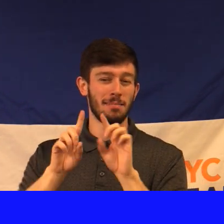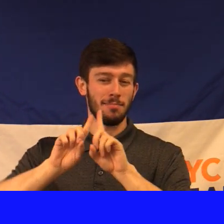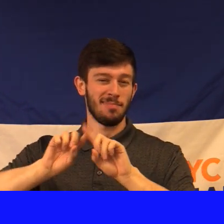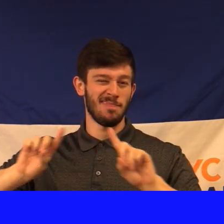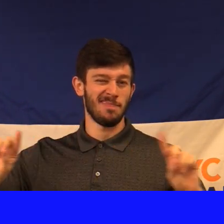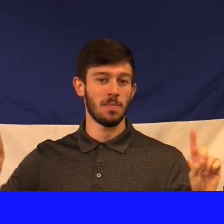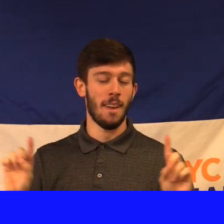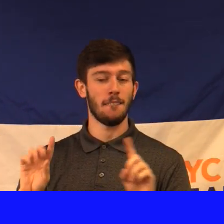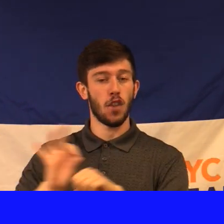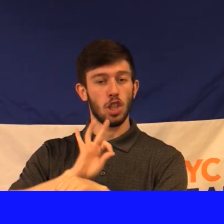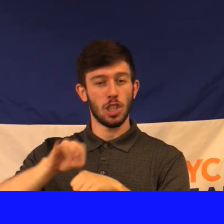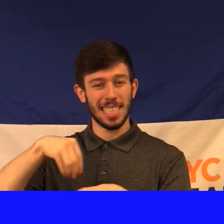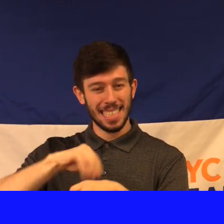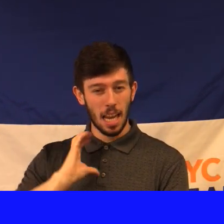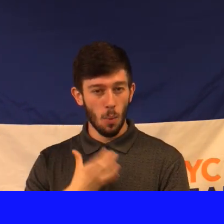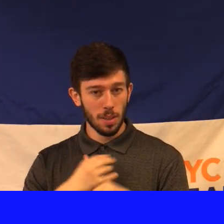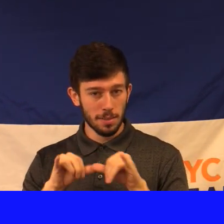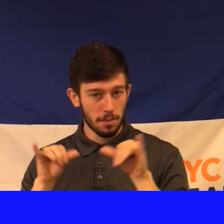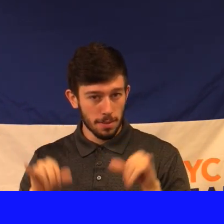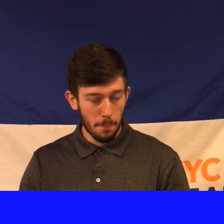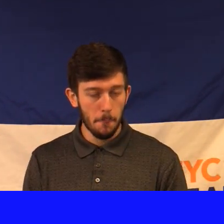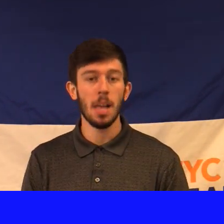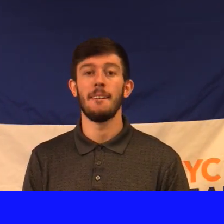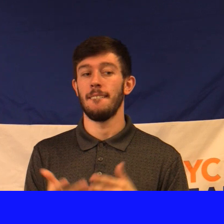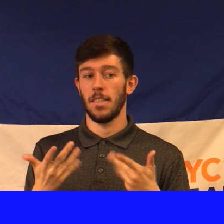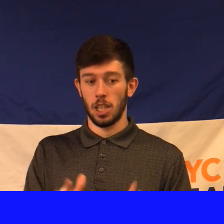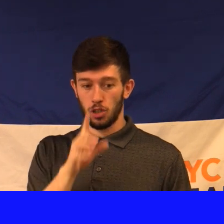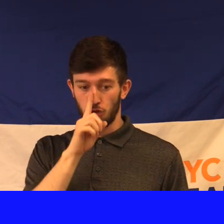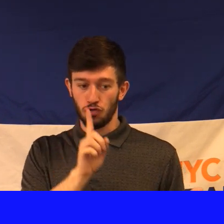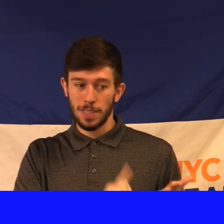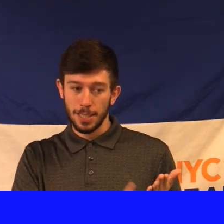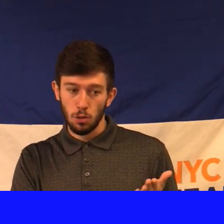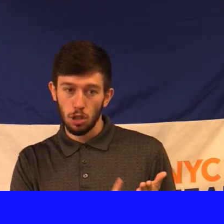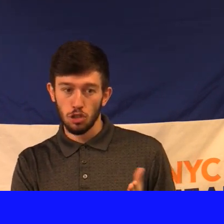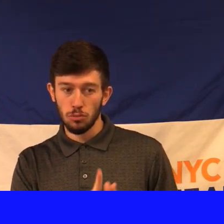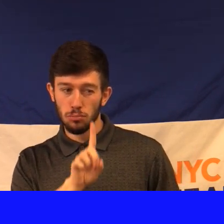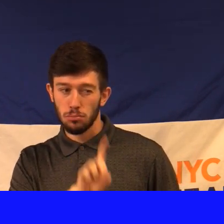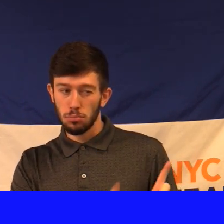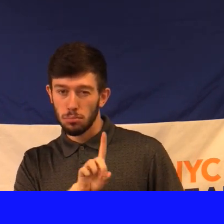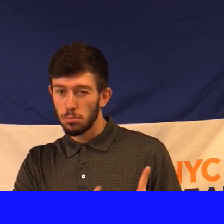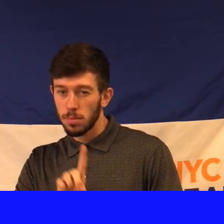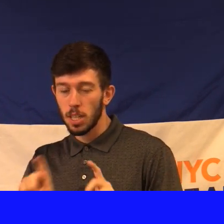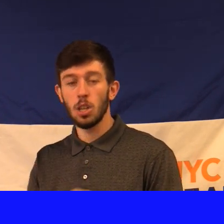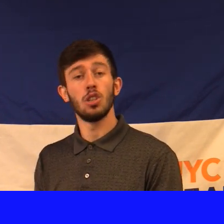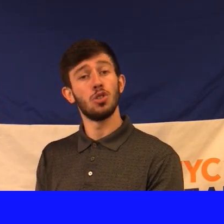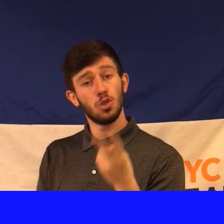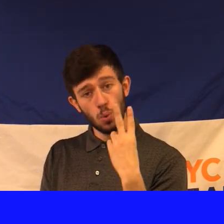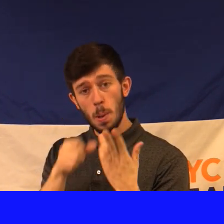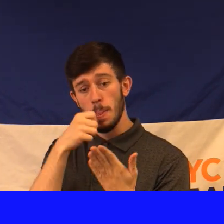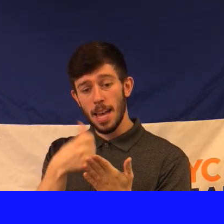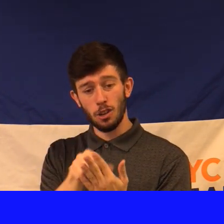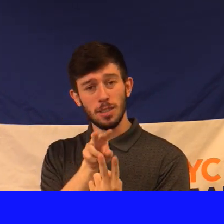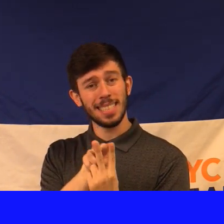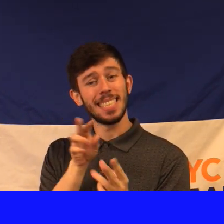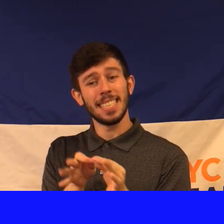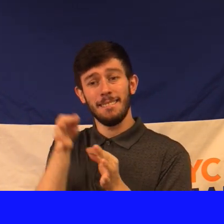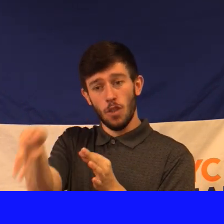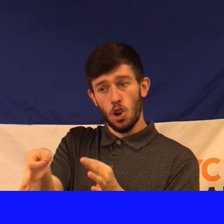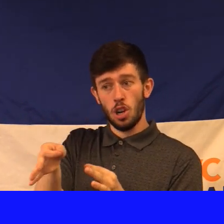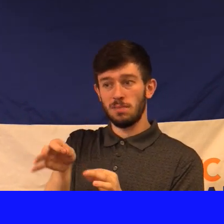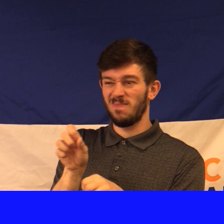functions within the system. After some research and inquiry, 2 letters were deferred to